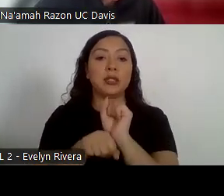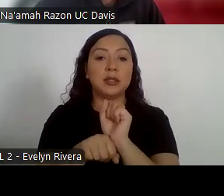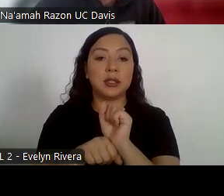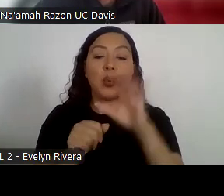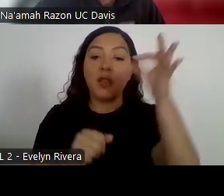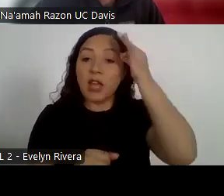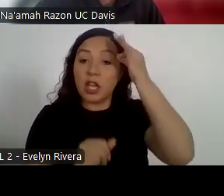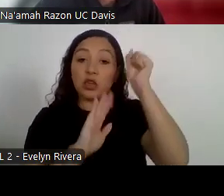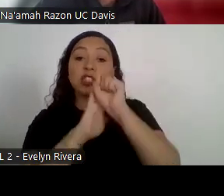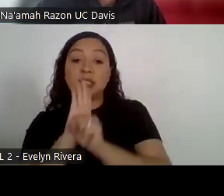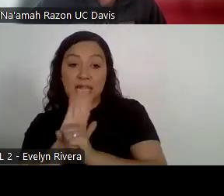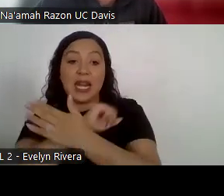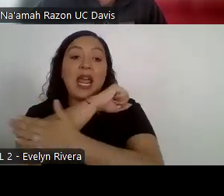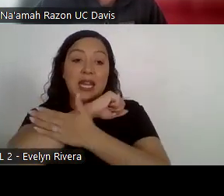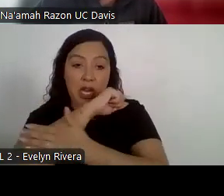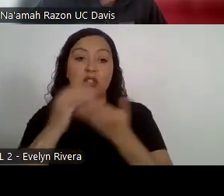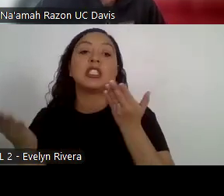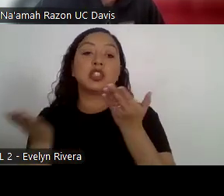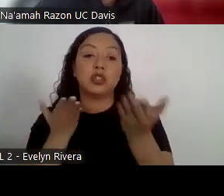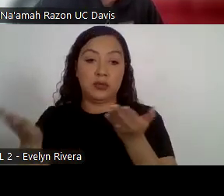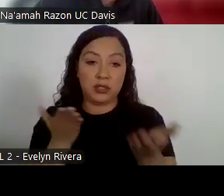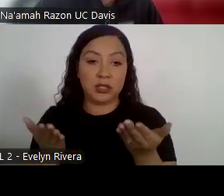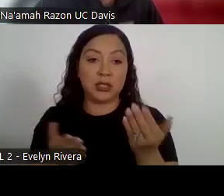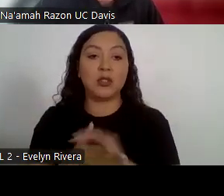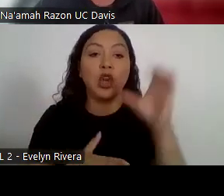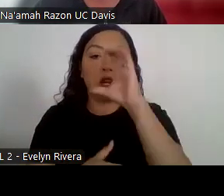be interested to hear about who else we should be speaking with.